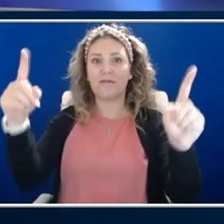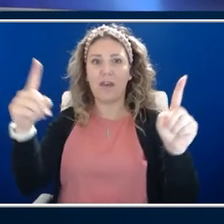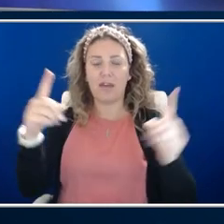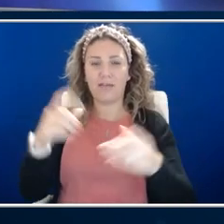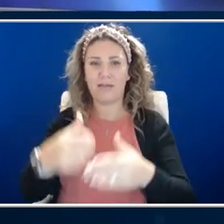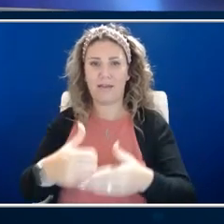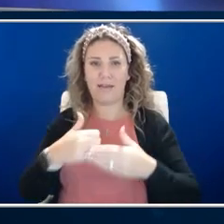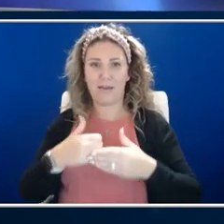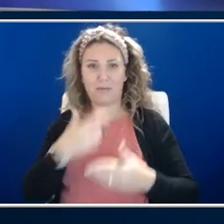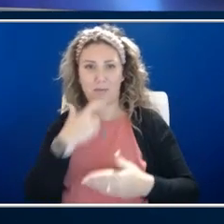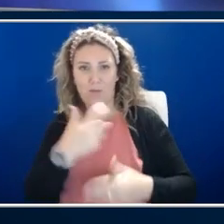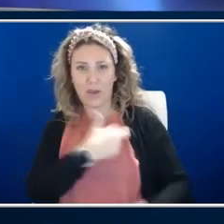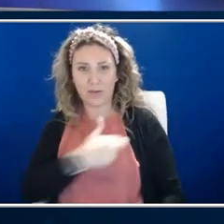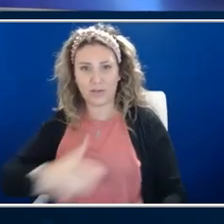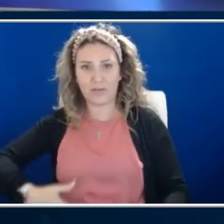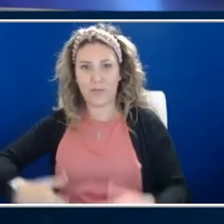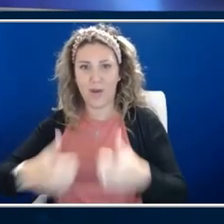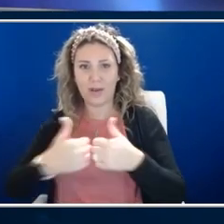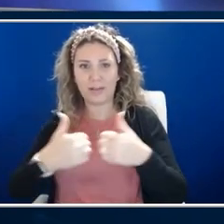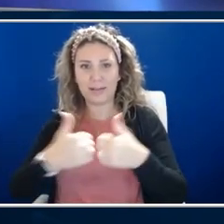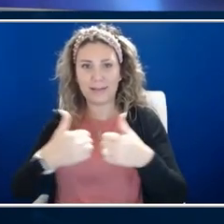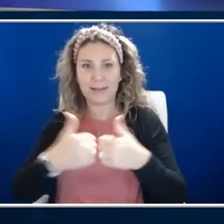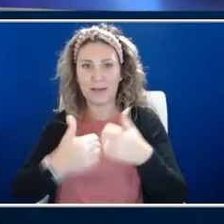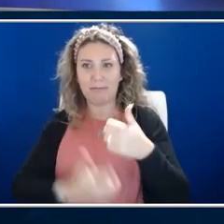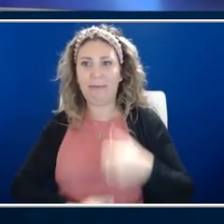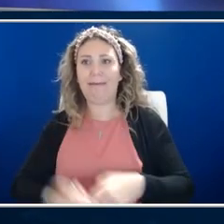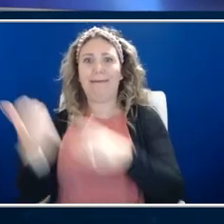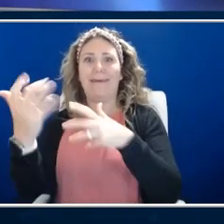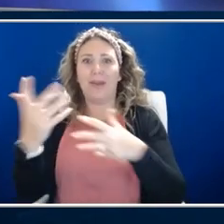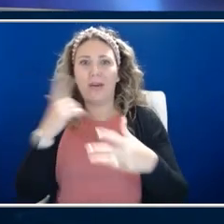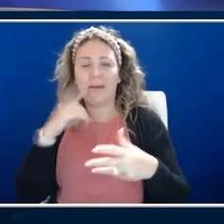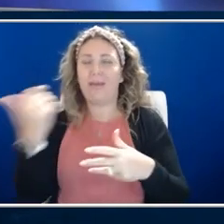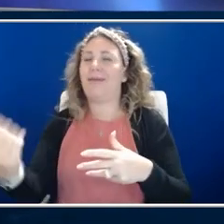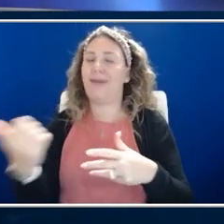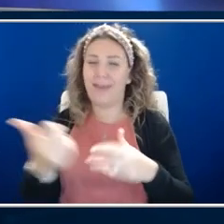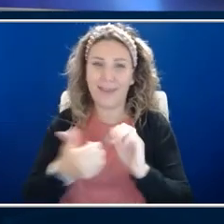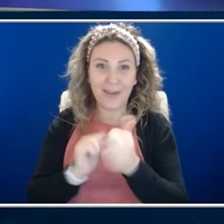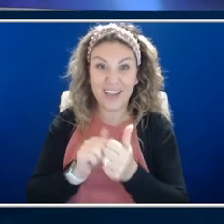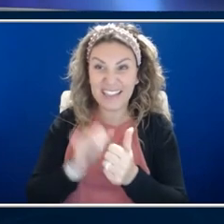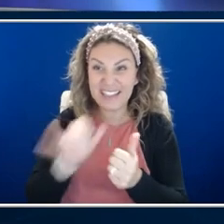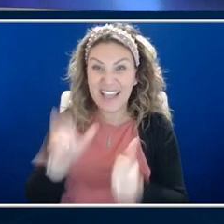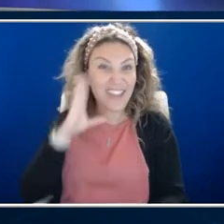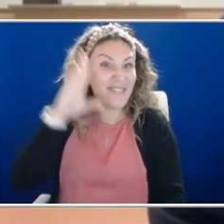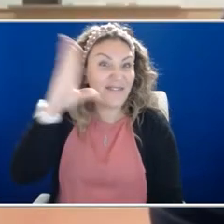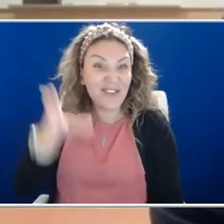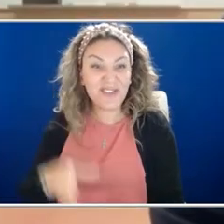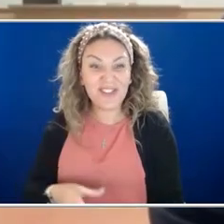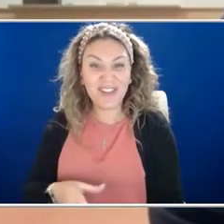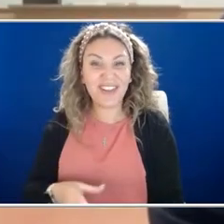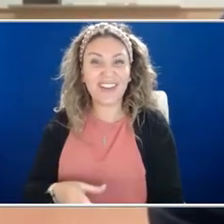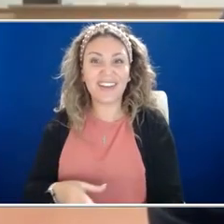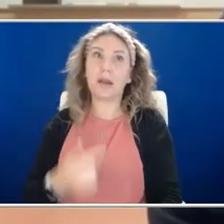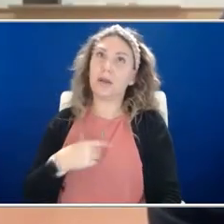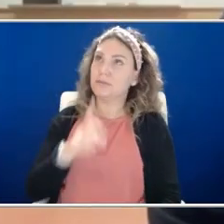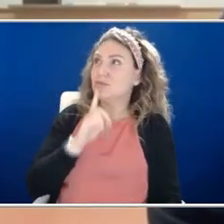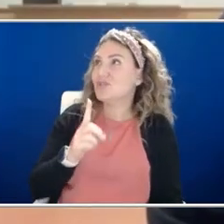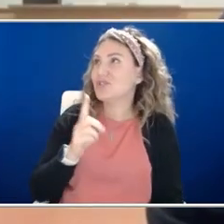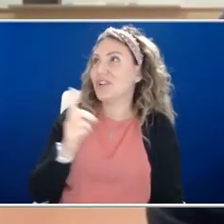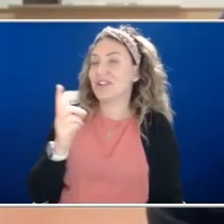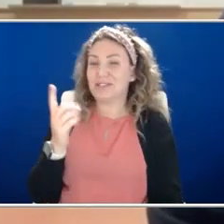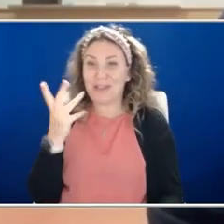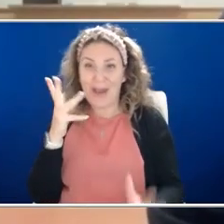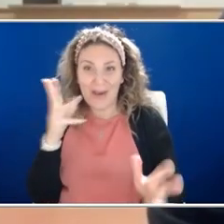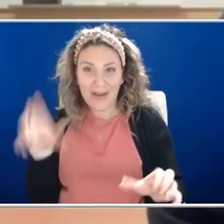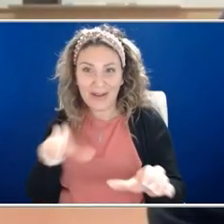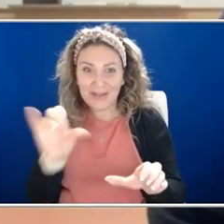eventually, so I can get rid of Bally Sports or whatever? Is that a future part of the thing, too? Well, I'm sure it's already doing some of that.